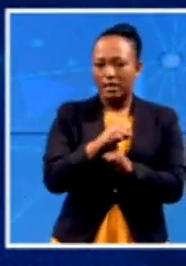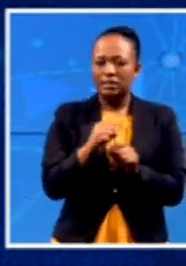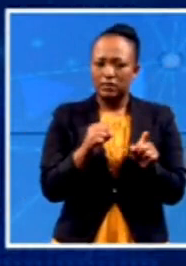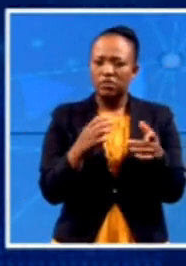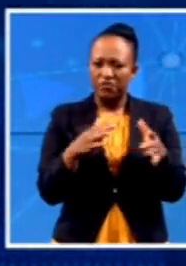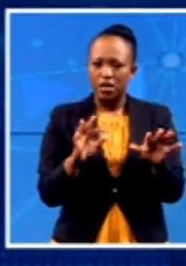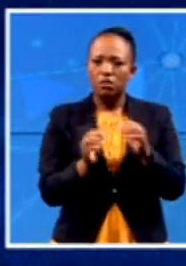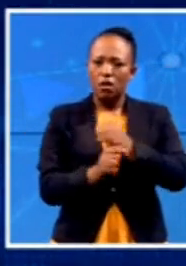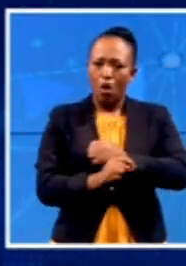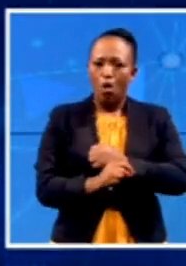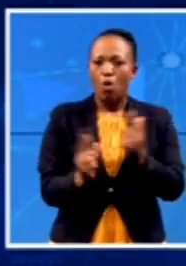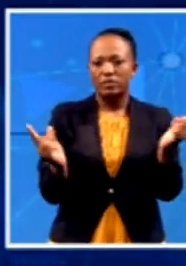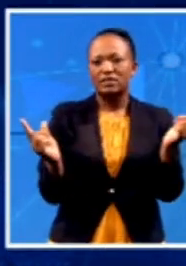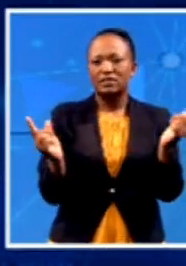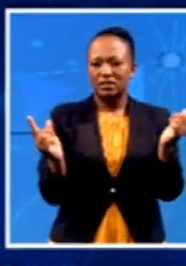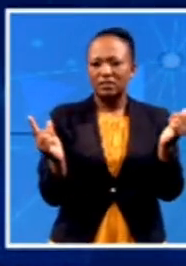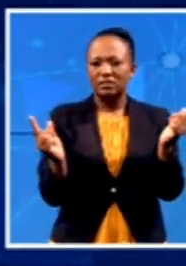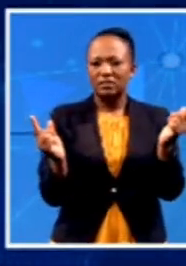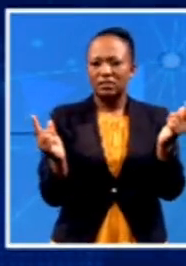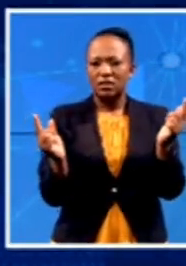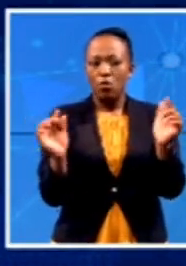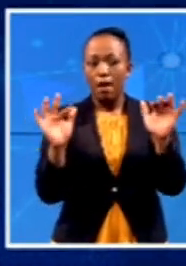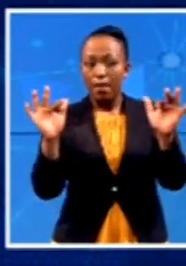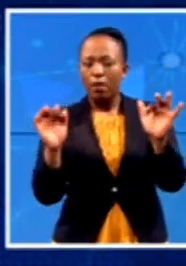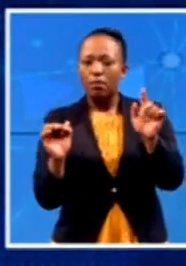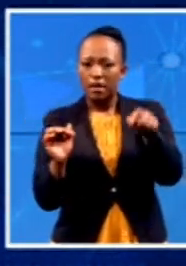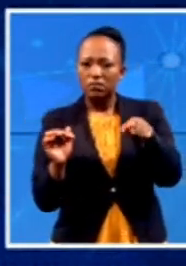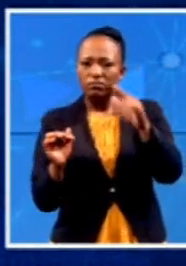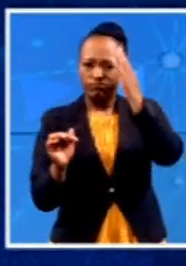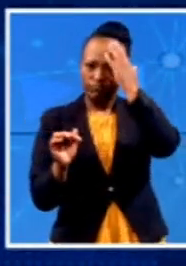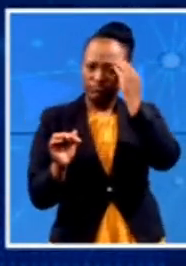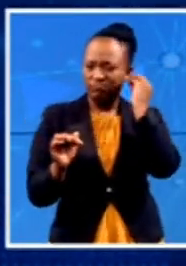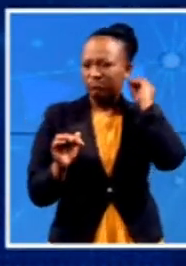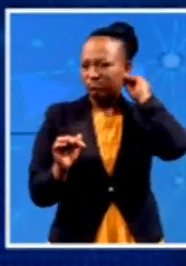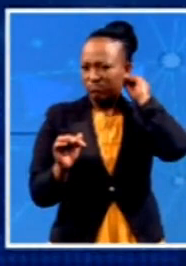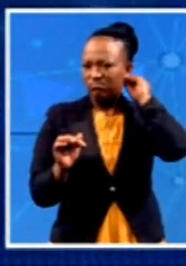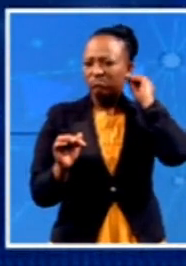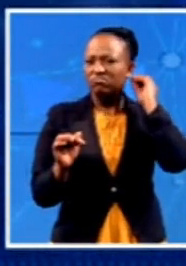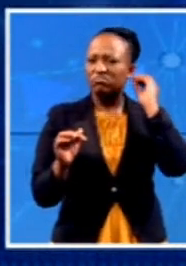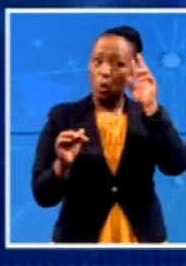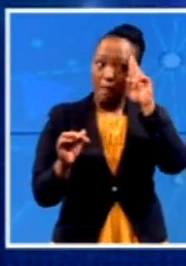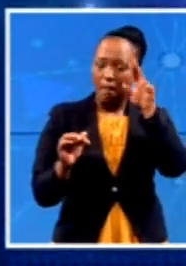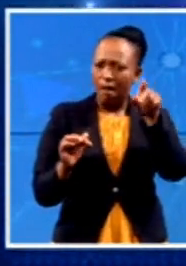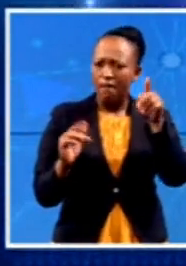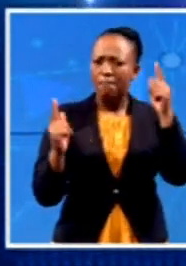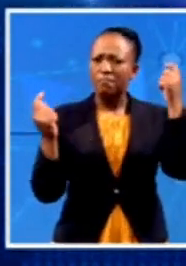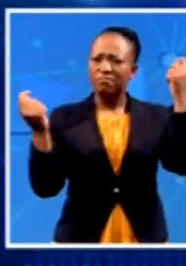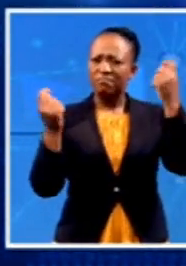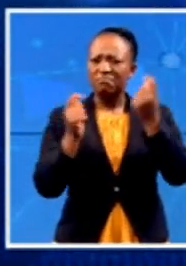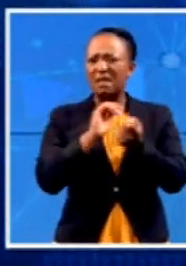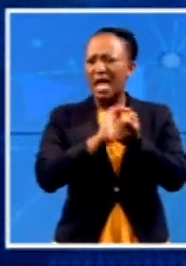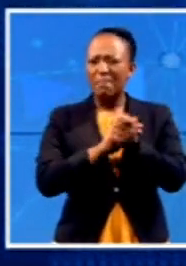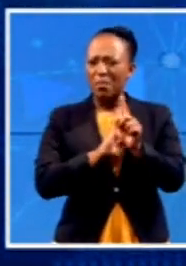remind people about this event, and hopefully to keep on reminding them